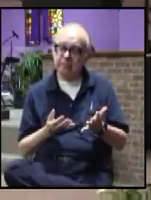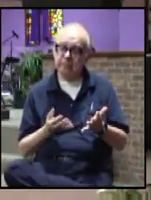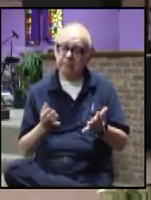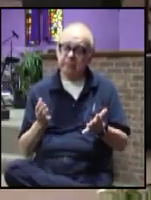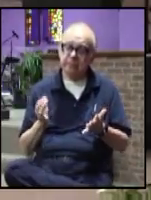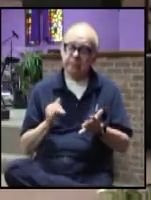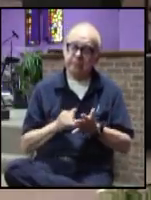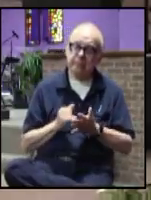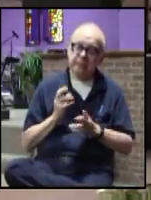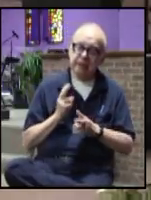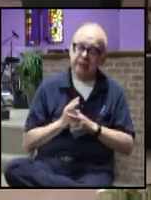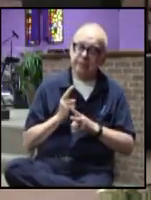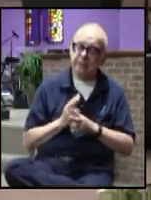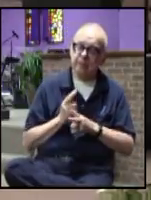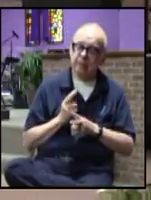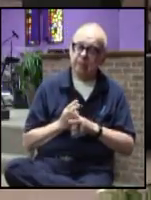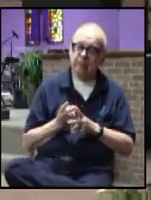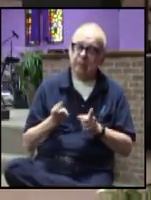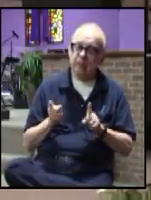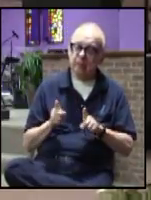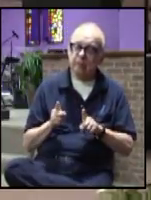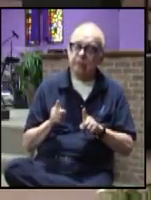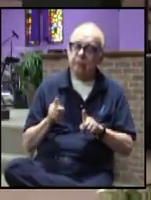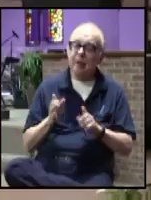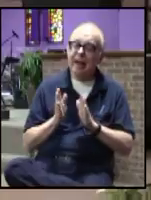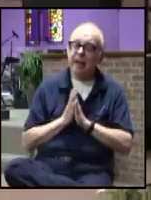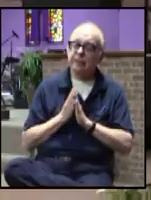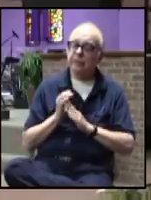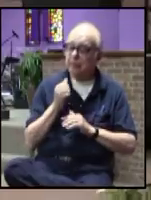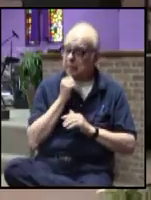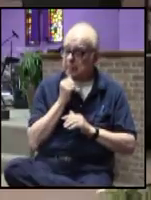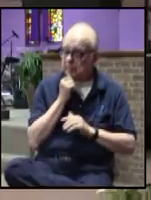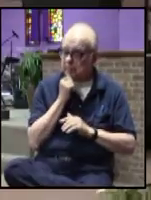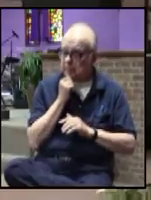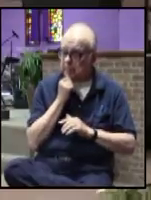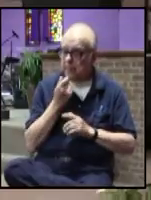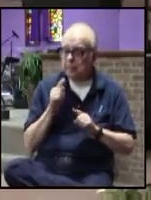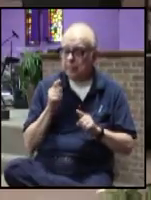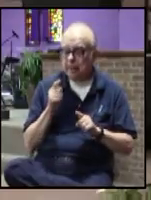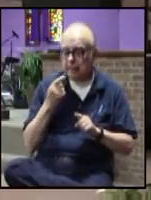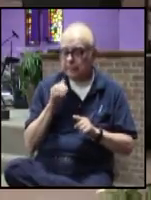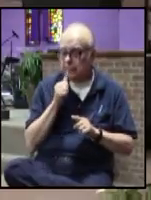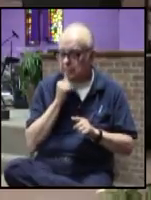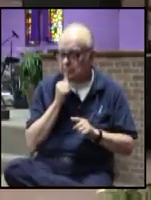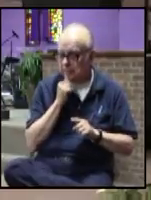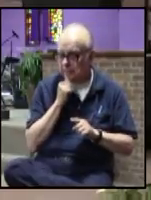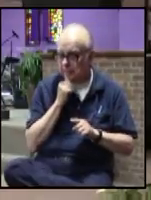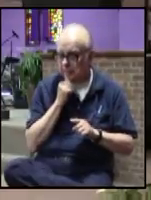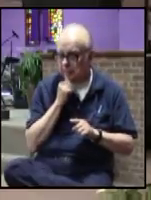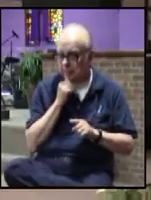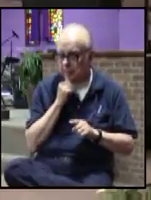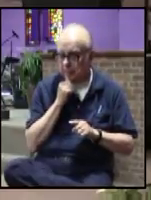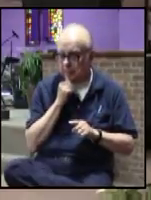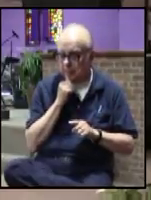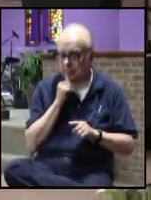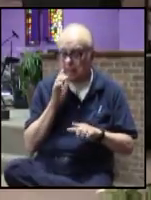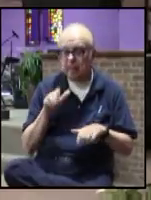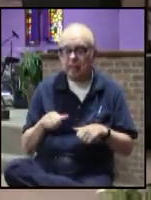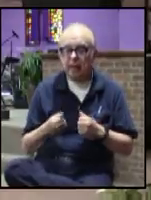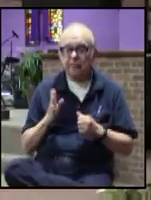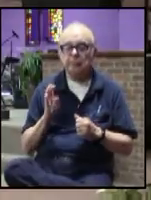This is why I say, be careful when you ask for patience. Because when you ask for patience, you're rough. Life is going to get